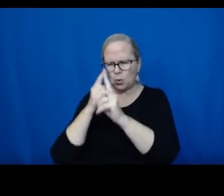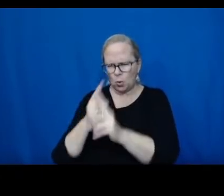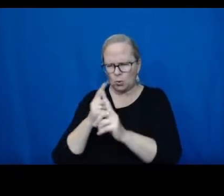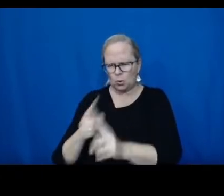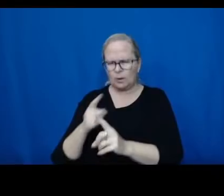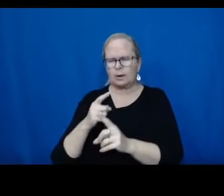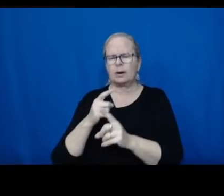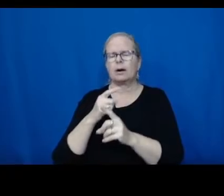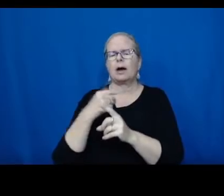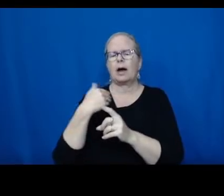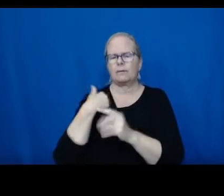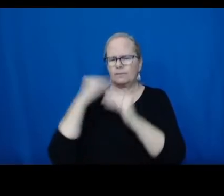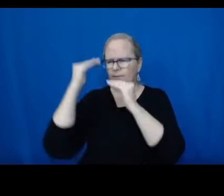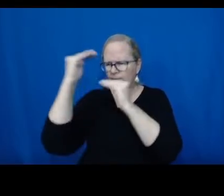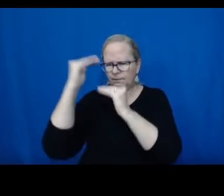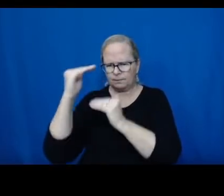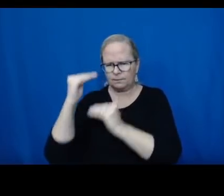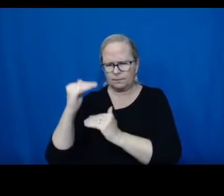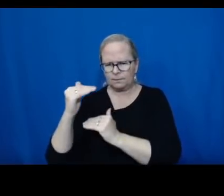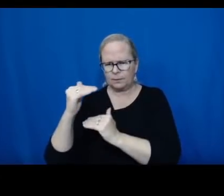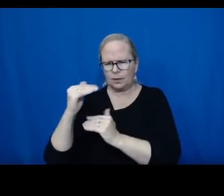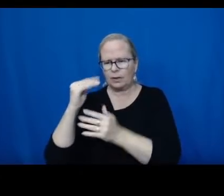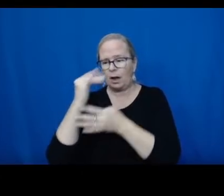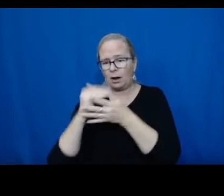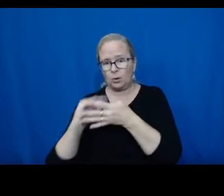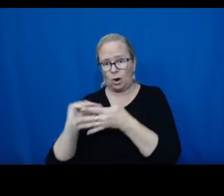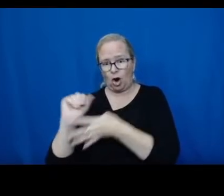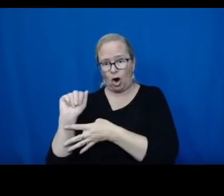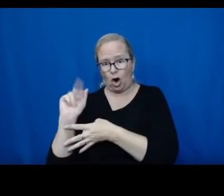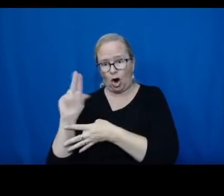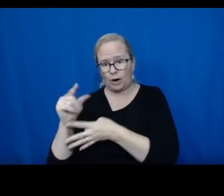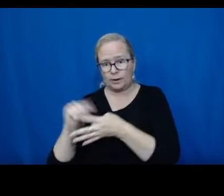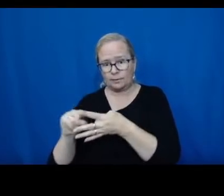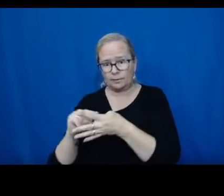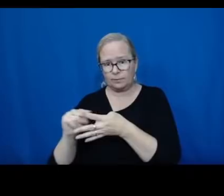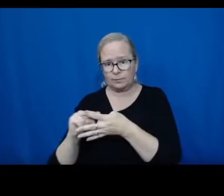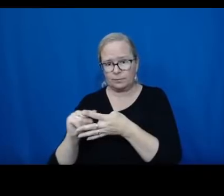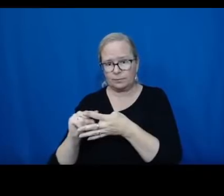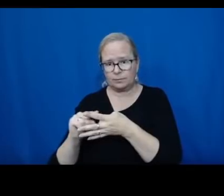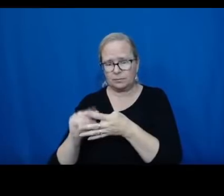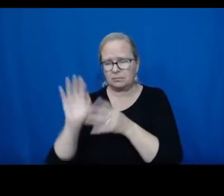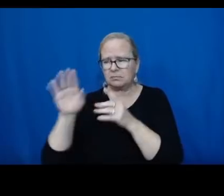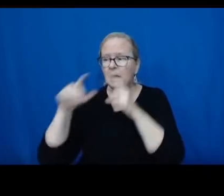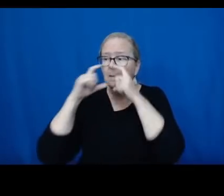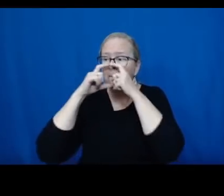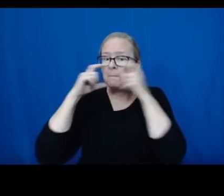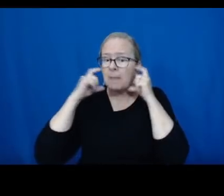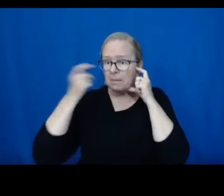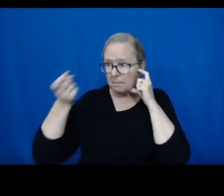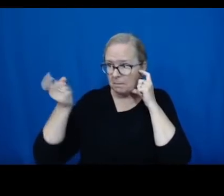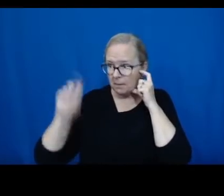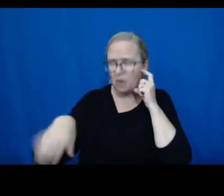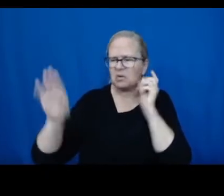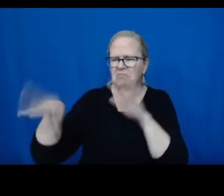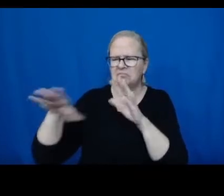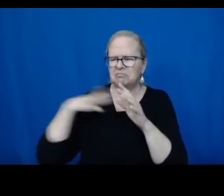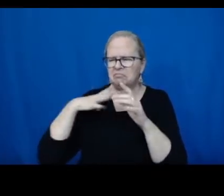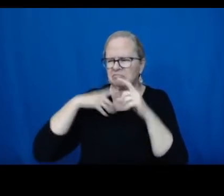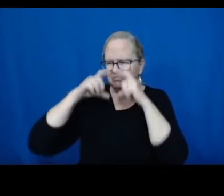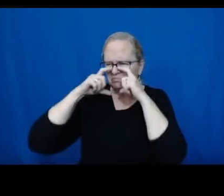not definitively going to be masking in schools. Many of us were stunned by this. It seemed like